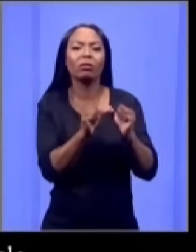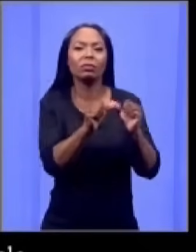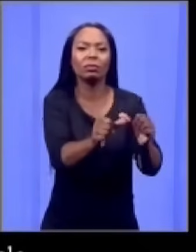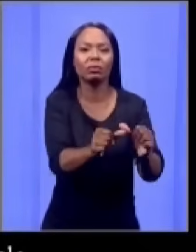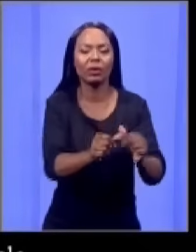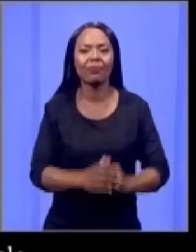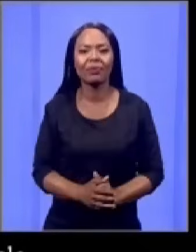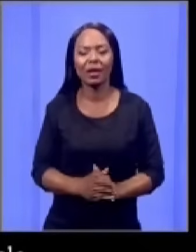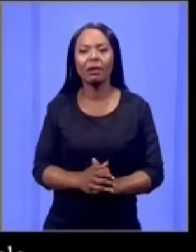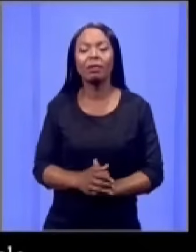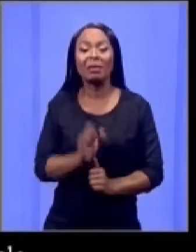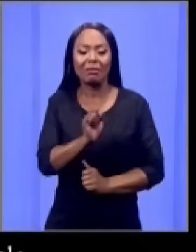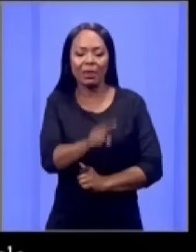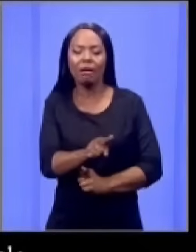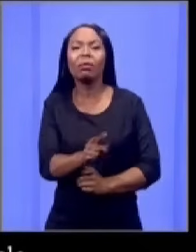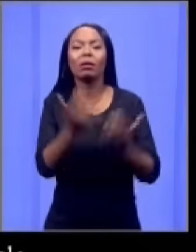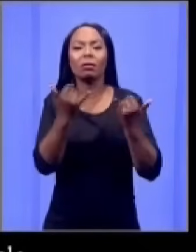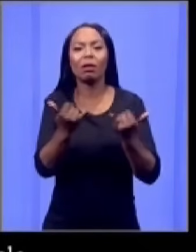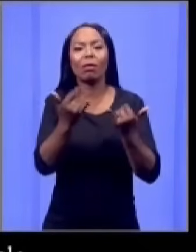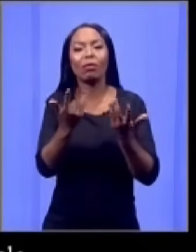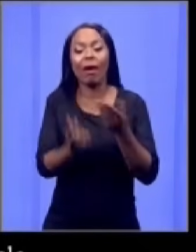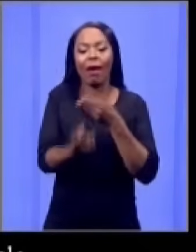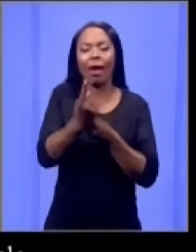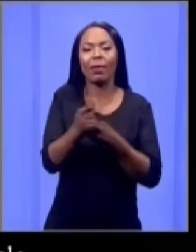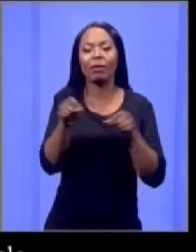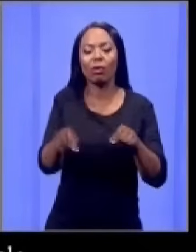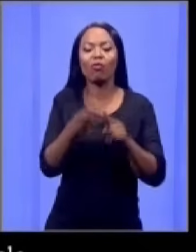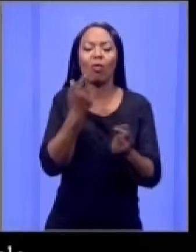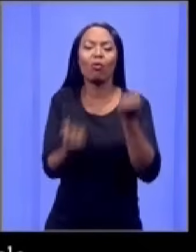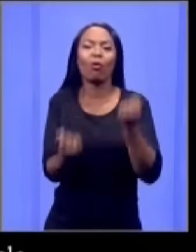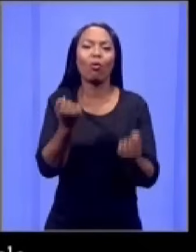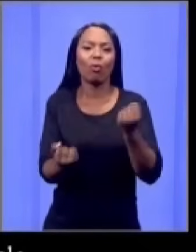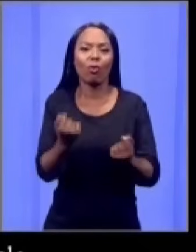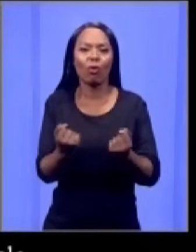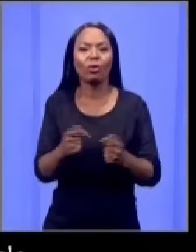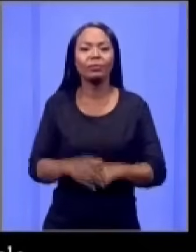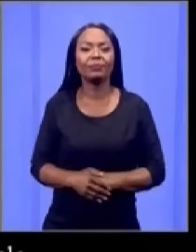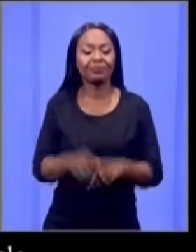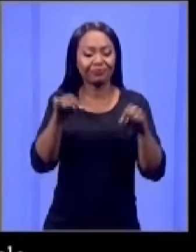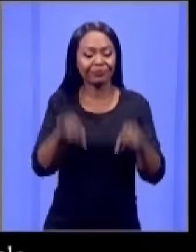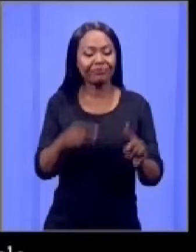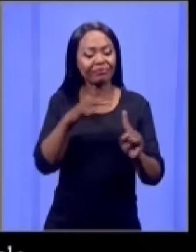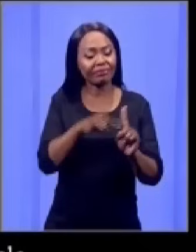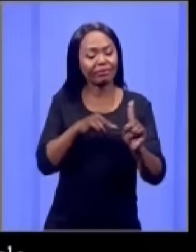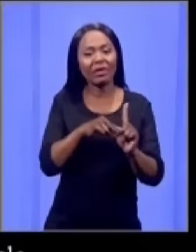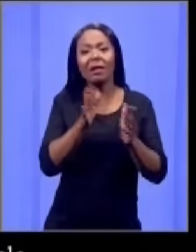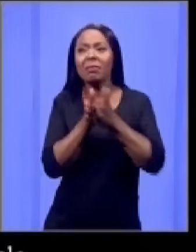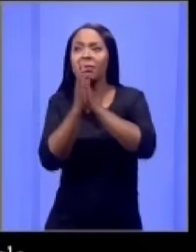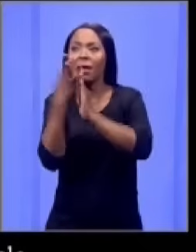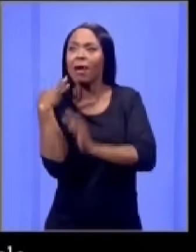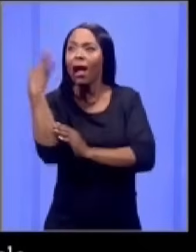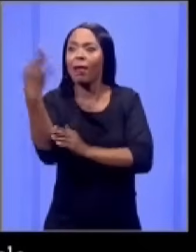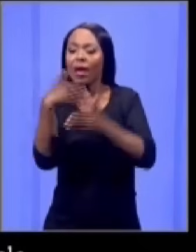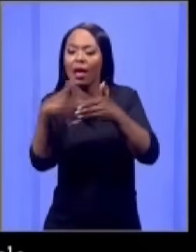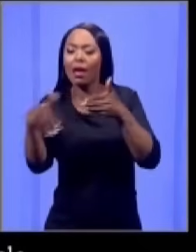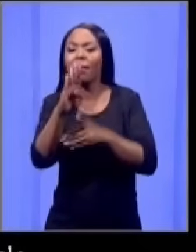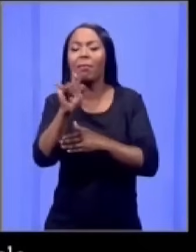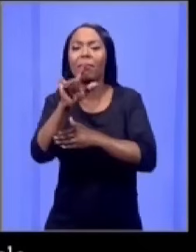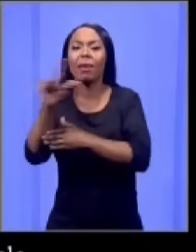pele mme ke seo se leng hore se etsahetse ha jwalo o fihlela ka jeno ha na re o kopa beili ke mo ile bona hore o